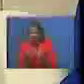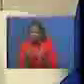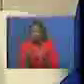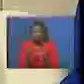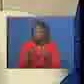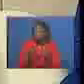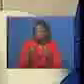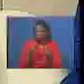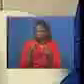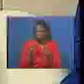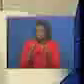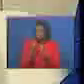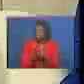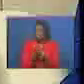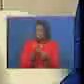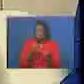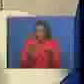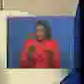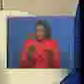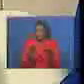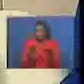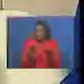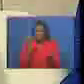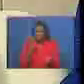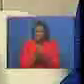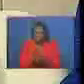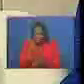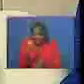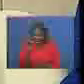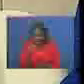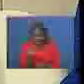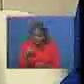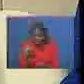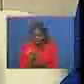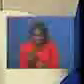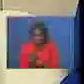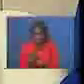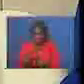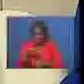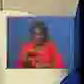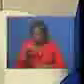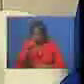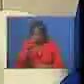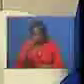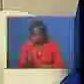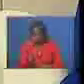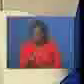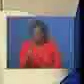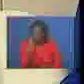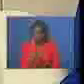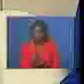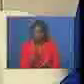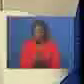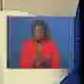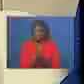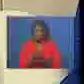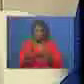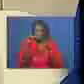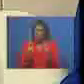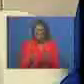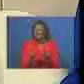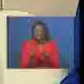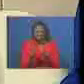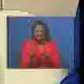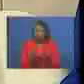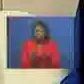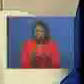we doing enough? I think we should up our game both and for me I